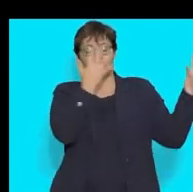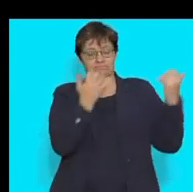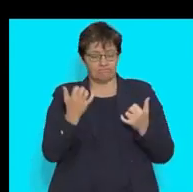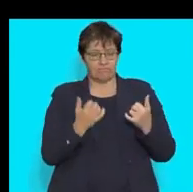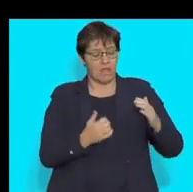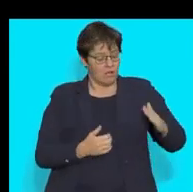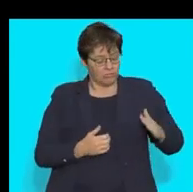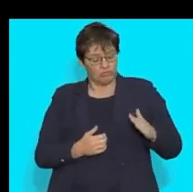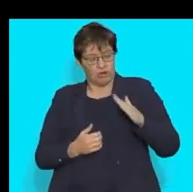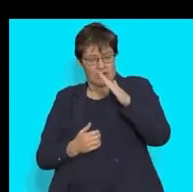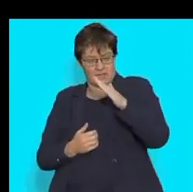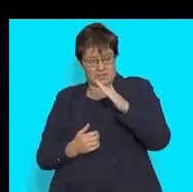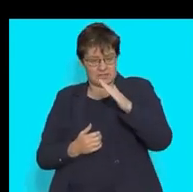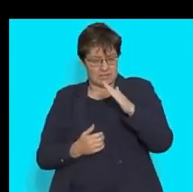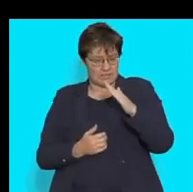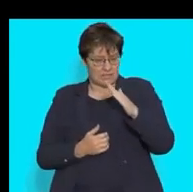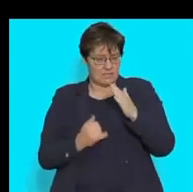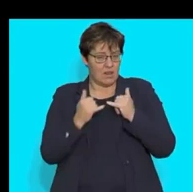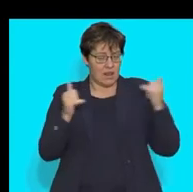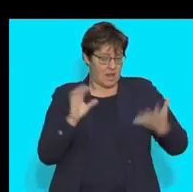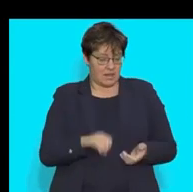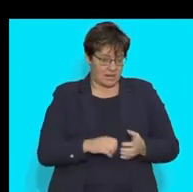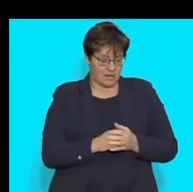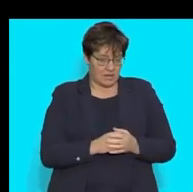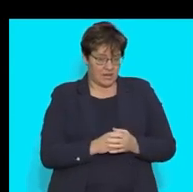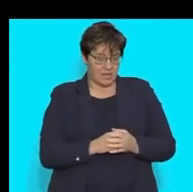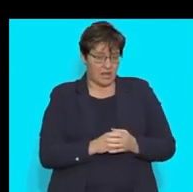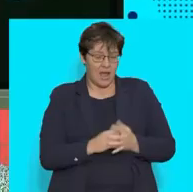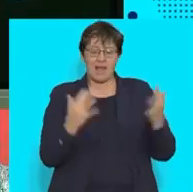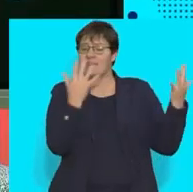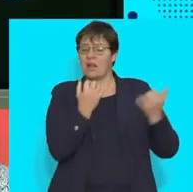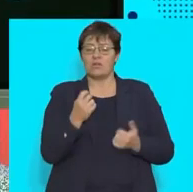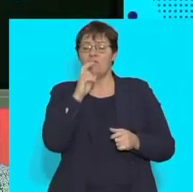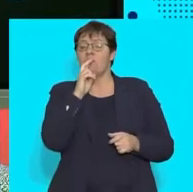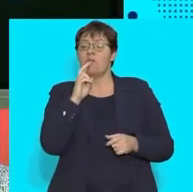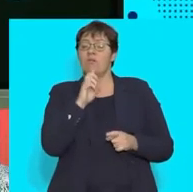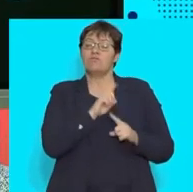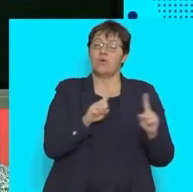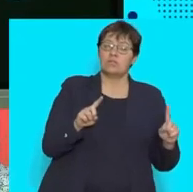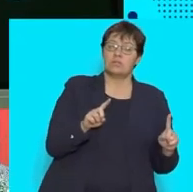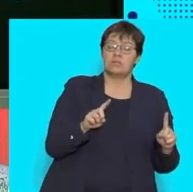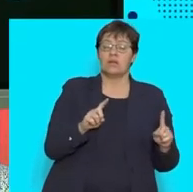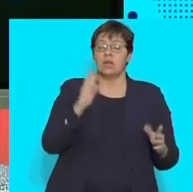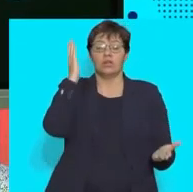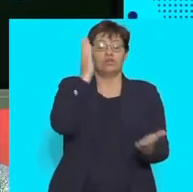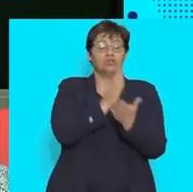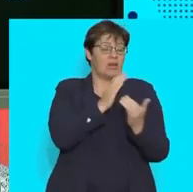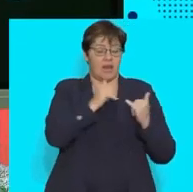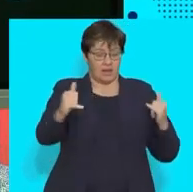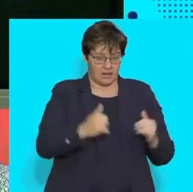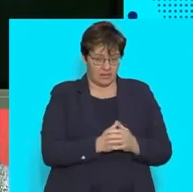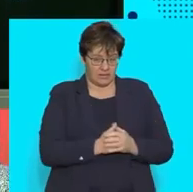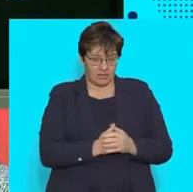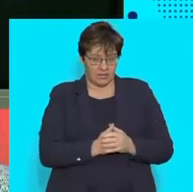the gradient of a line. Now, we don't have to do the calculation of the gradient if it's not a straight line